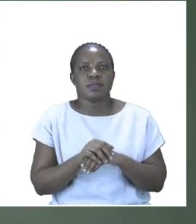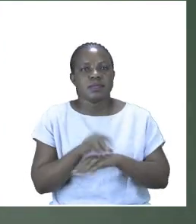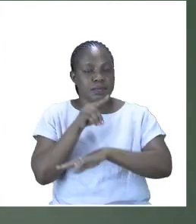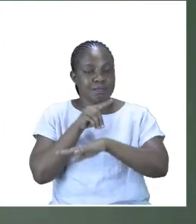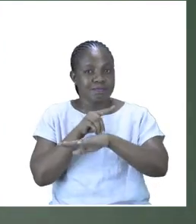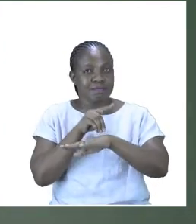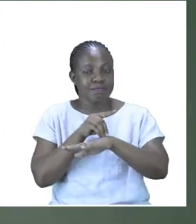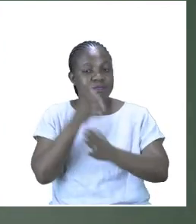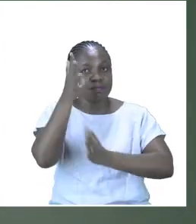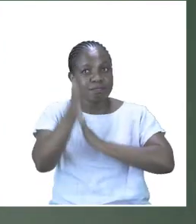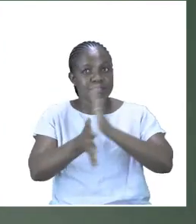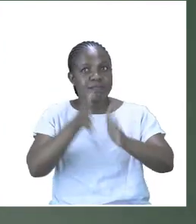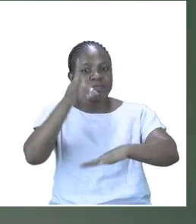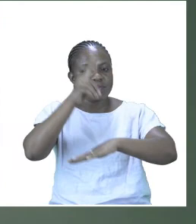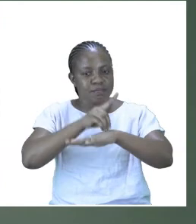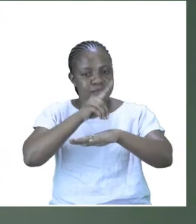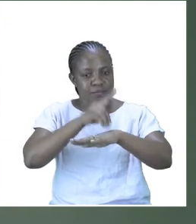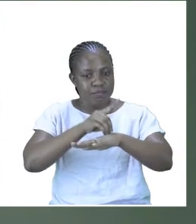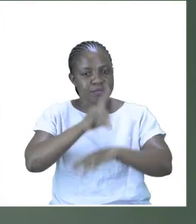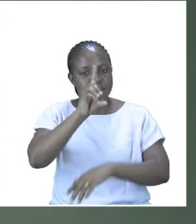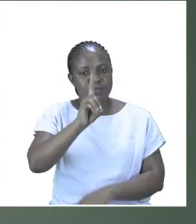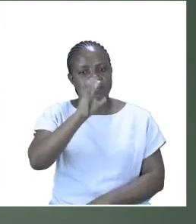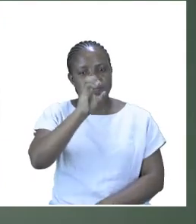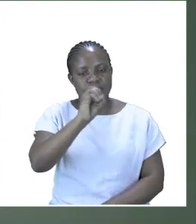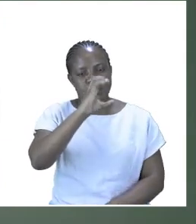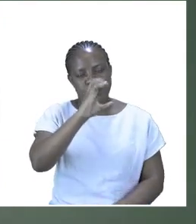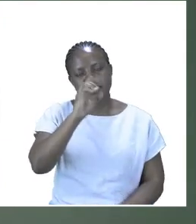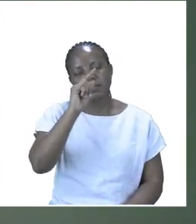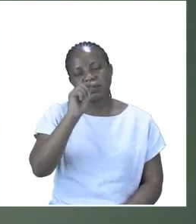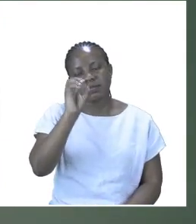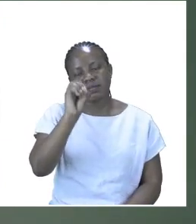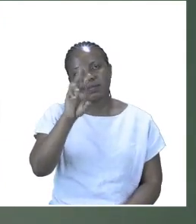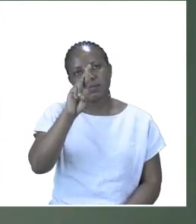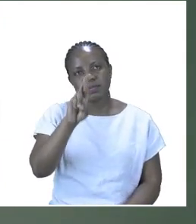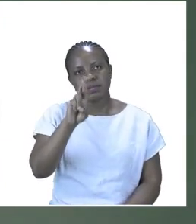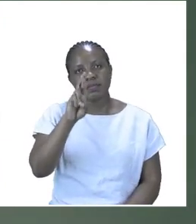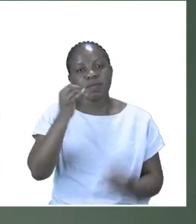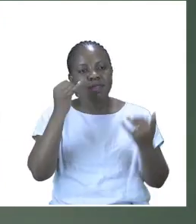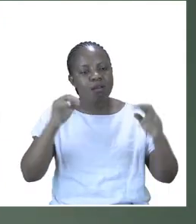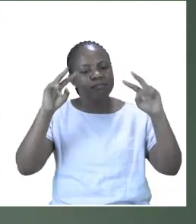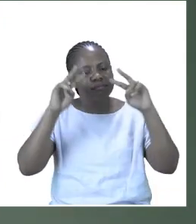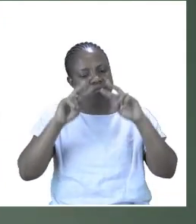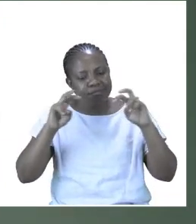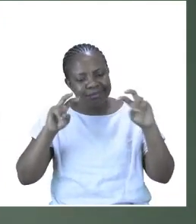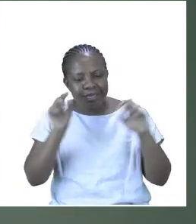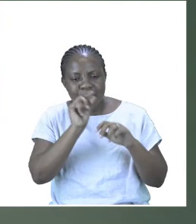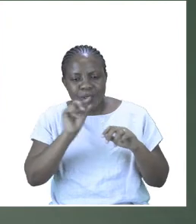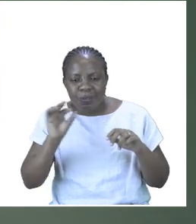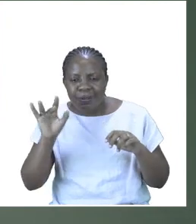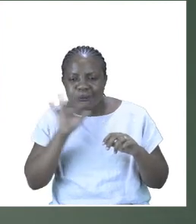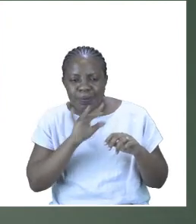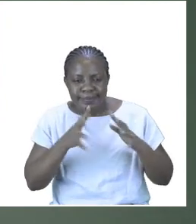let's say doctor. Very good. Now we need to find it. So how do we find